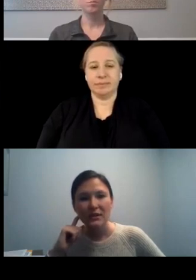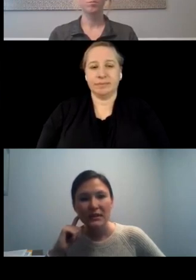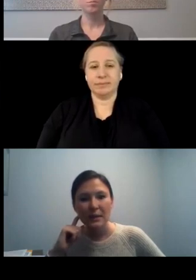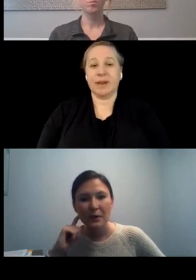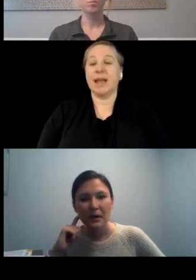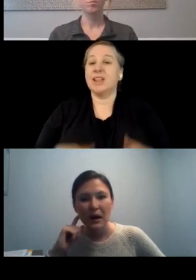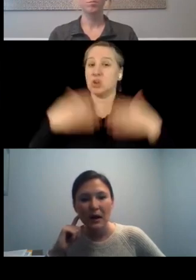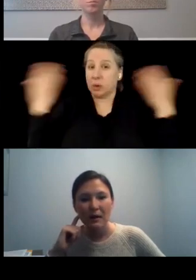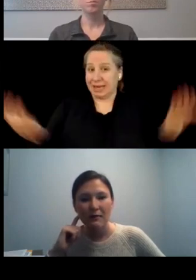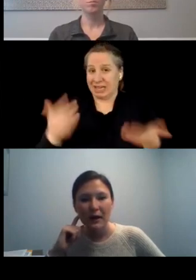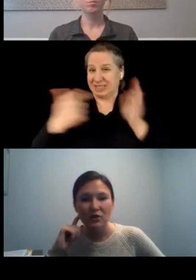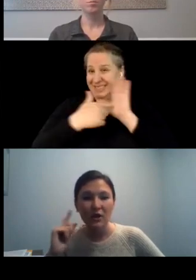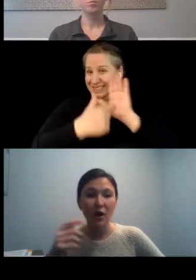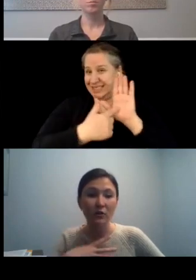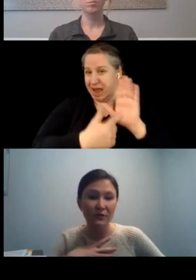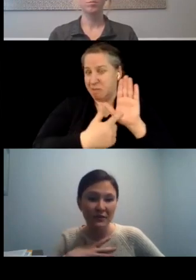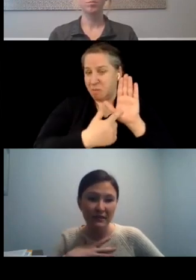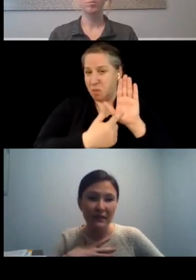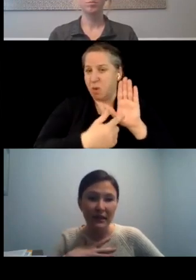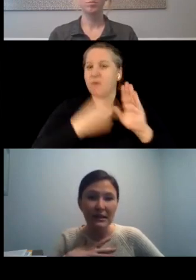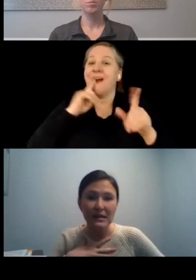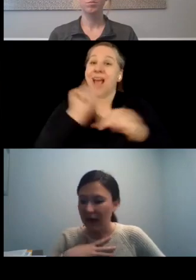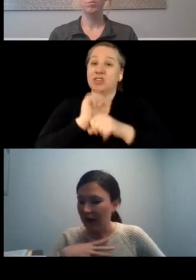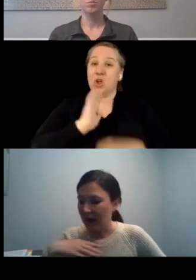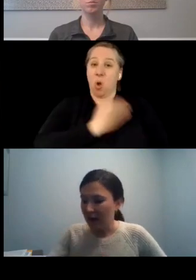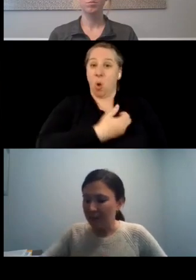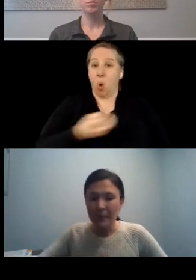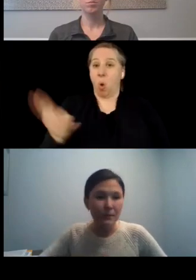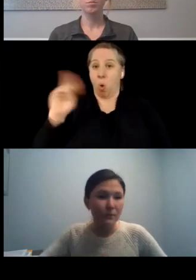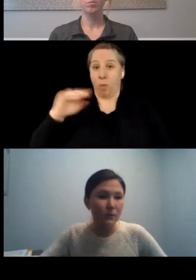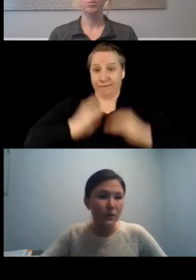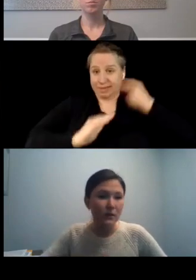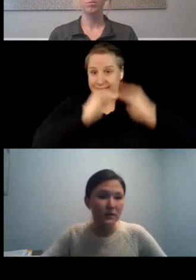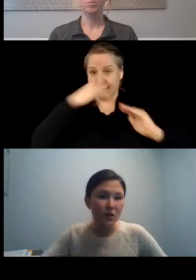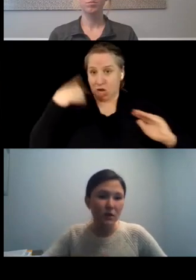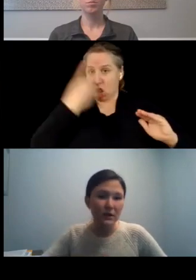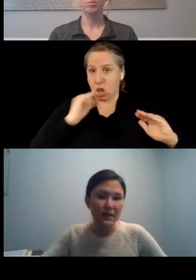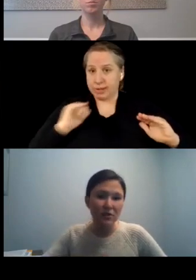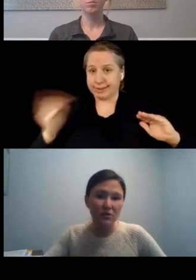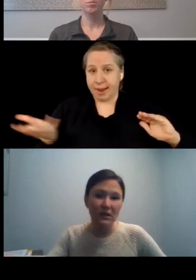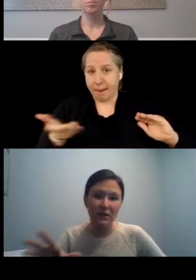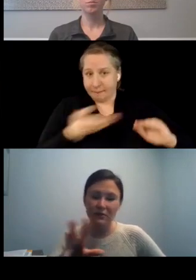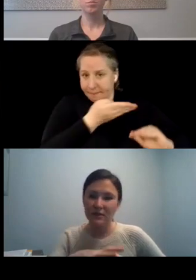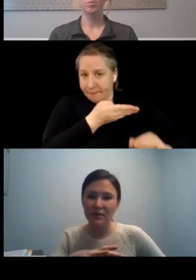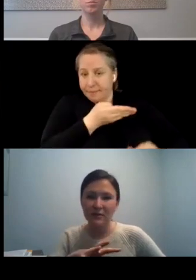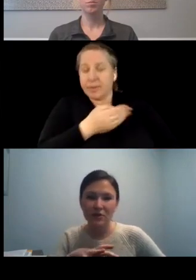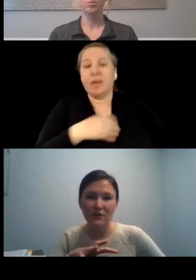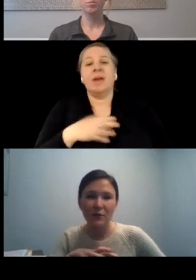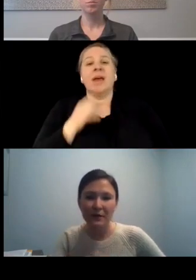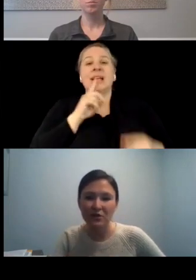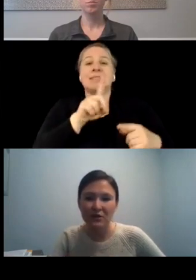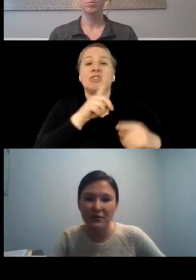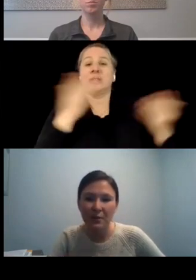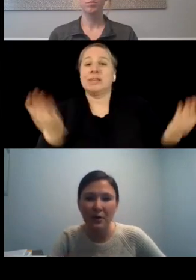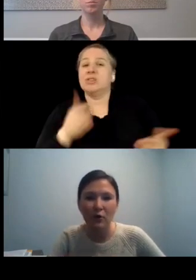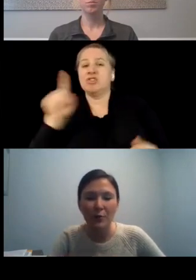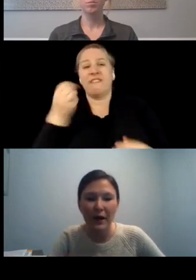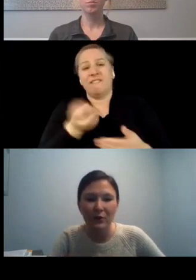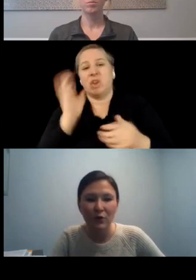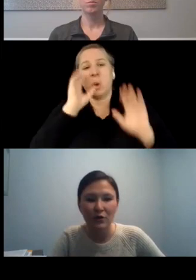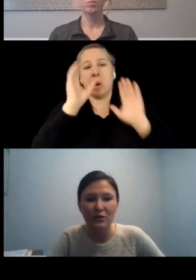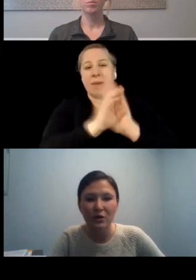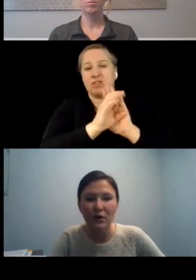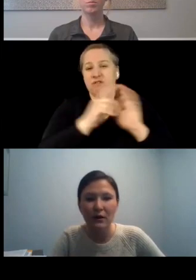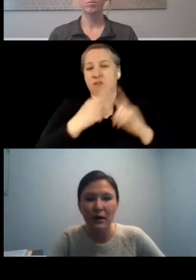So here's an example of actually our own facility. So essentially, here's just a few pictures from our